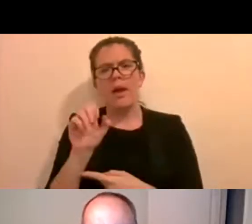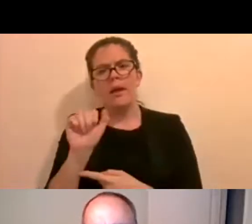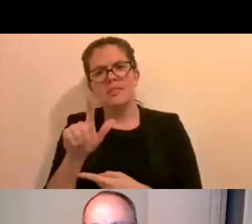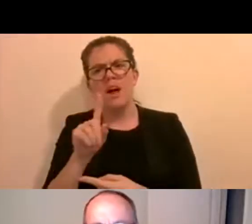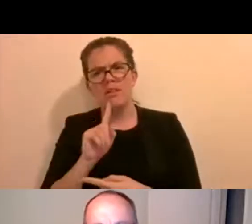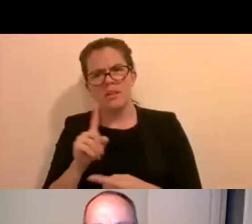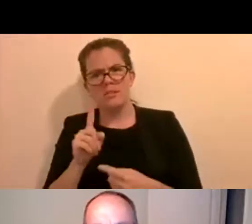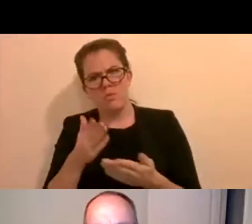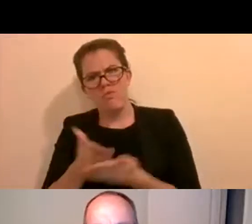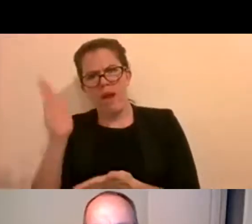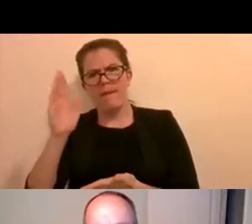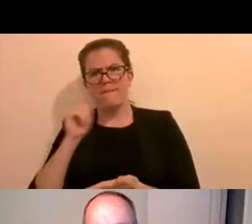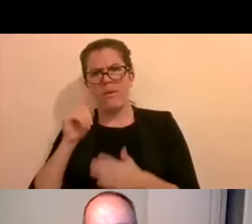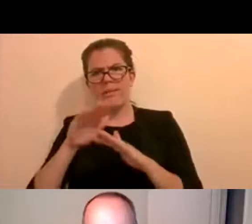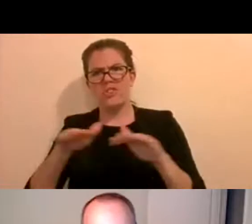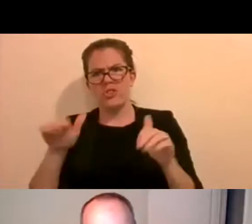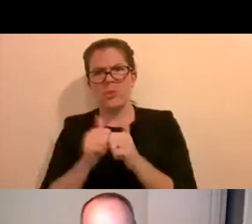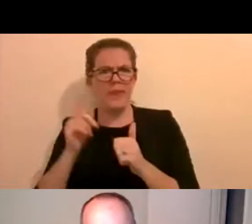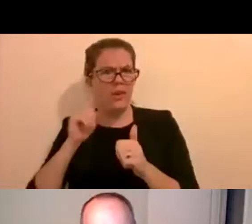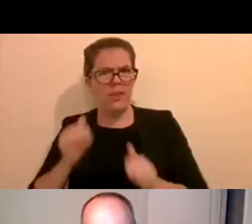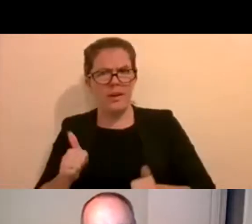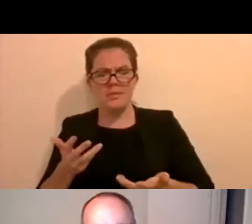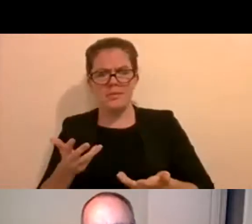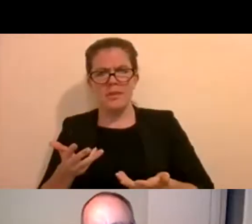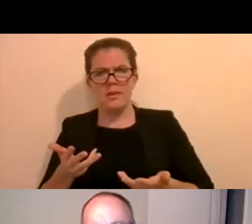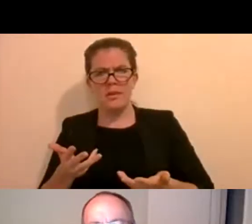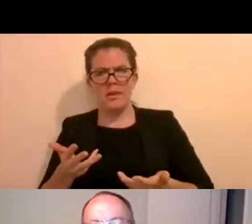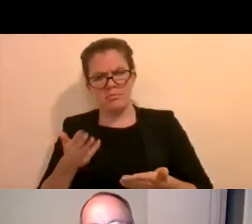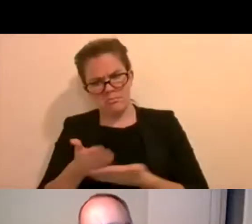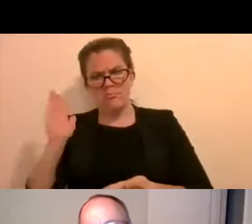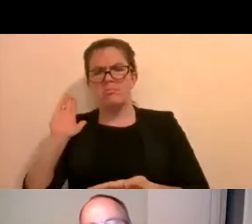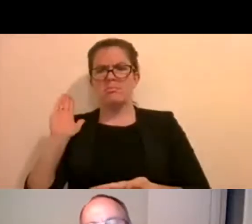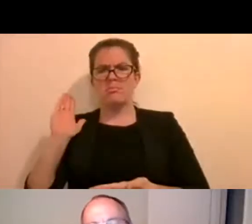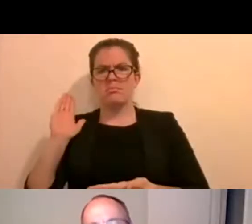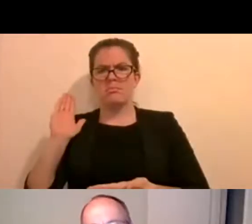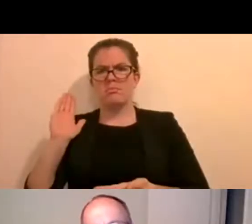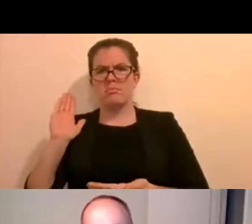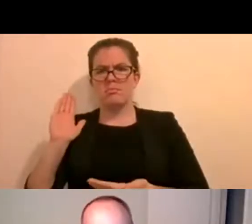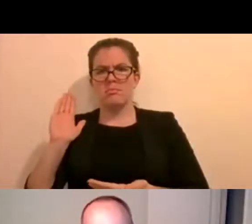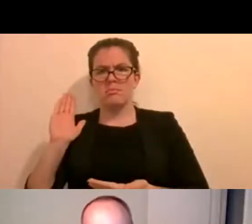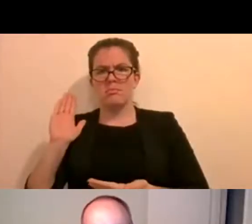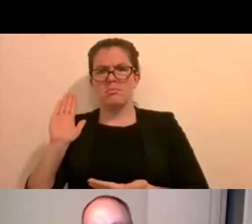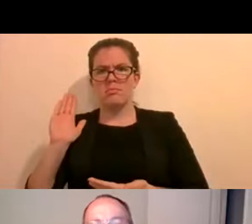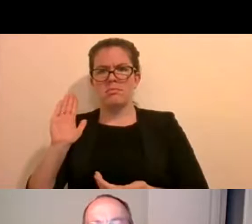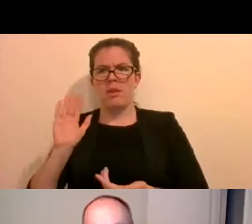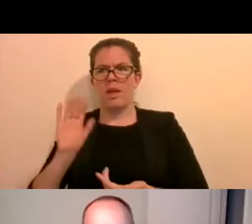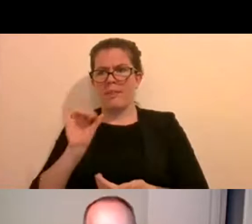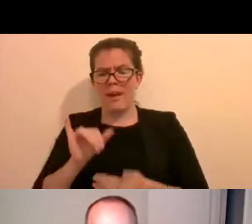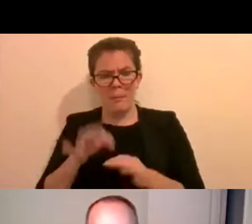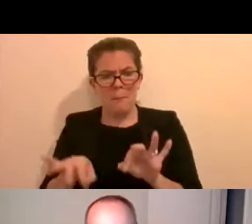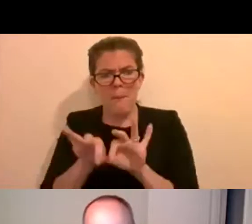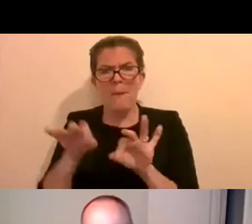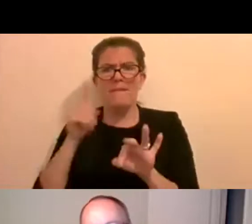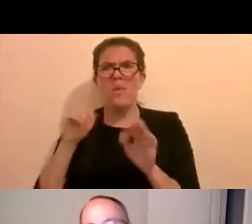It's their birthright. This is an important issue because that's part of developing a sense of self, is being